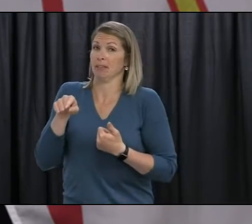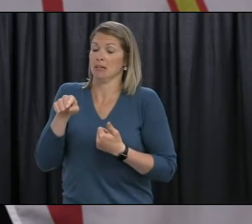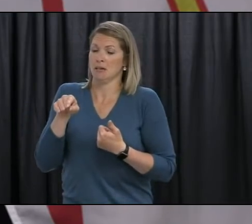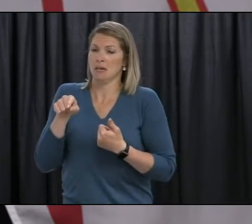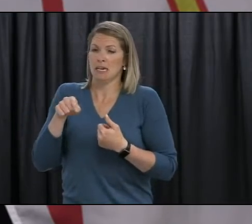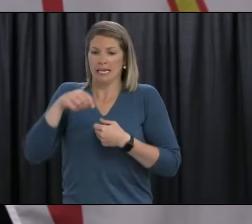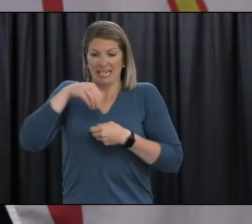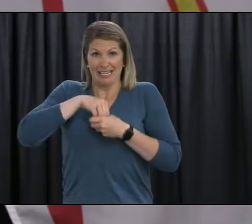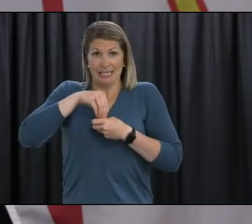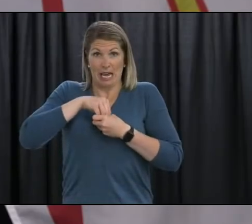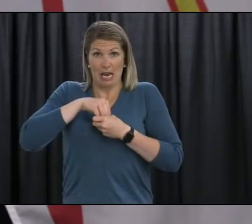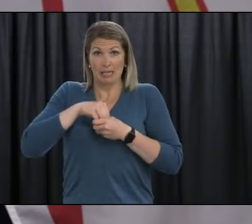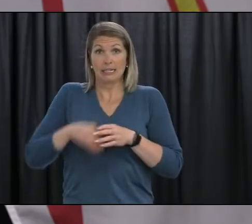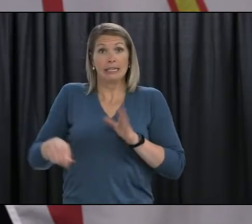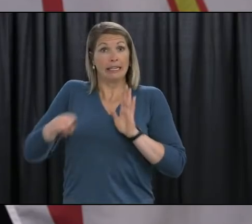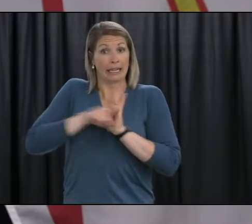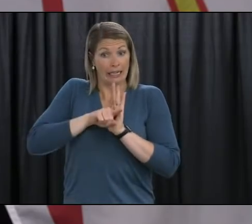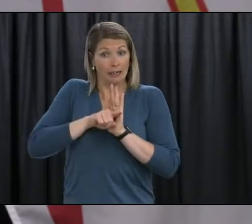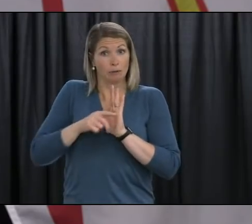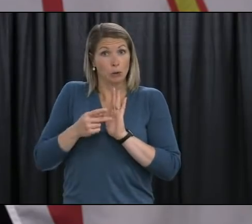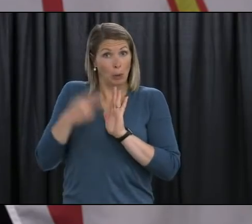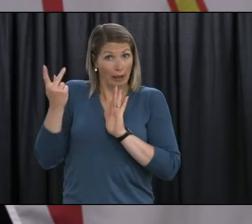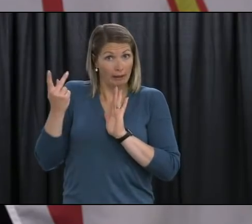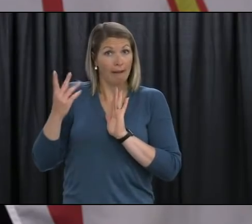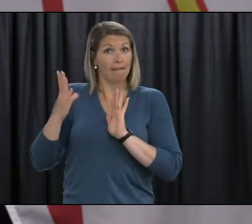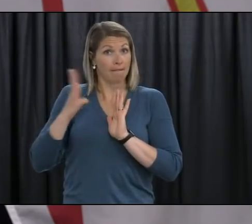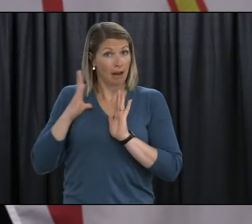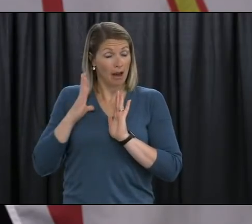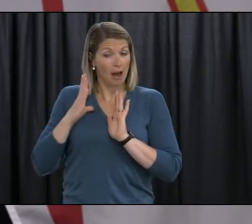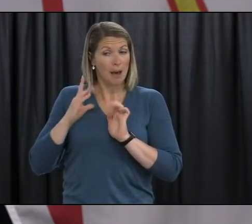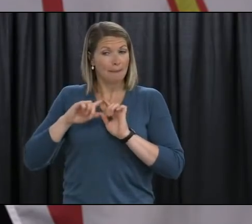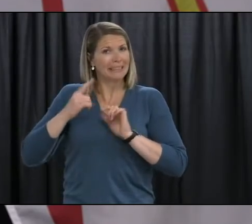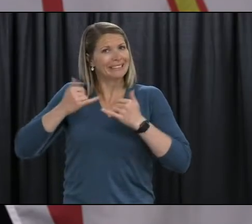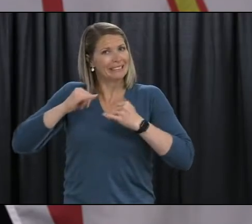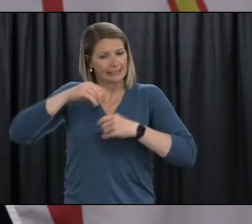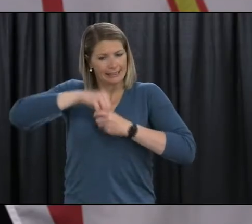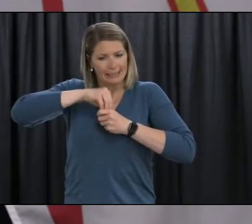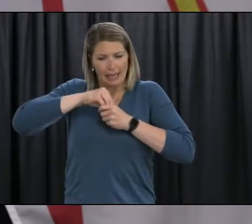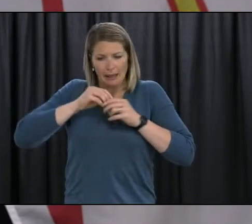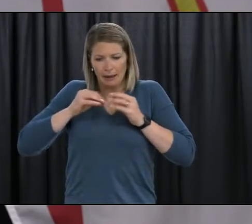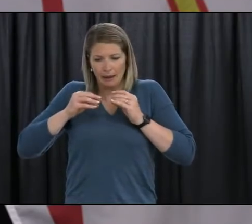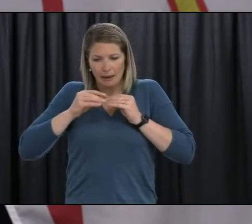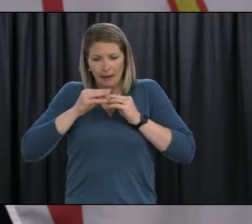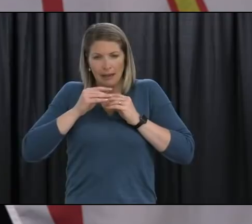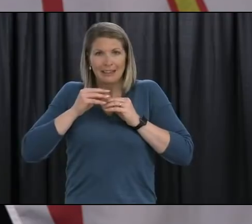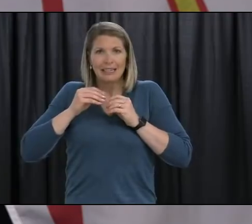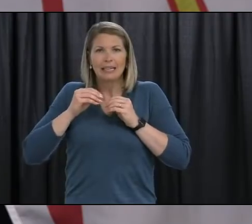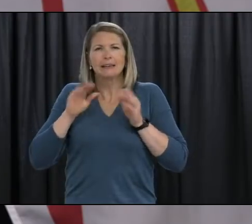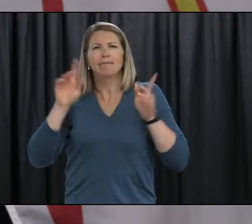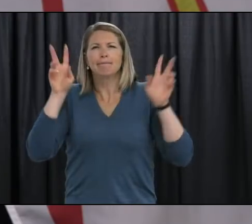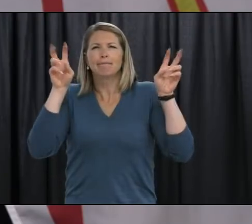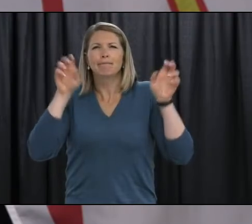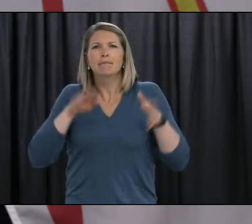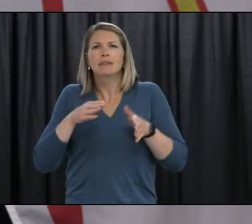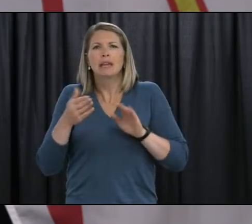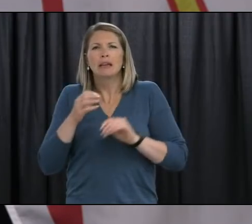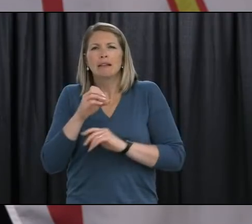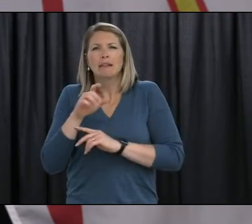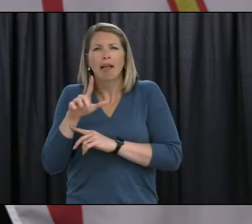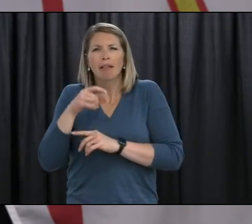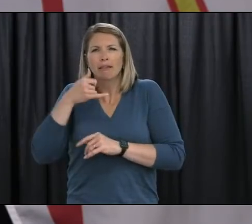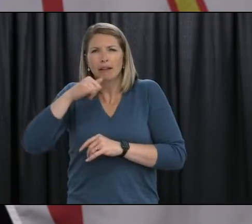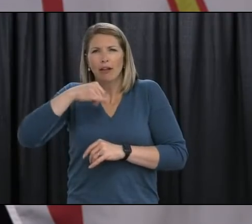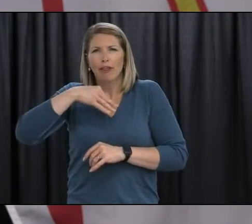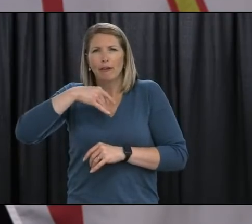stop shedding the virus, and so they continue to have positive tests when we test them. So they're not technically considered recovered, so we